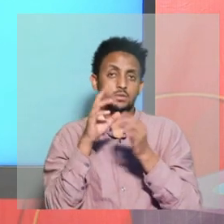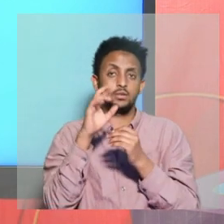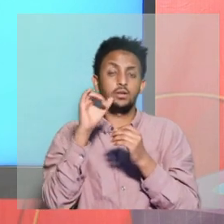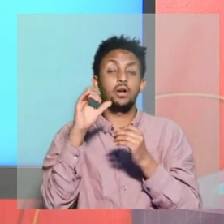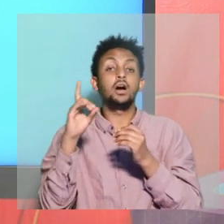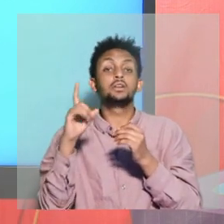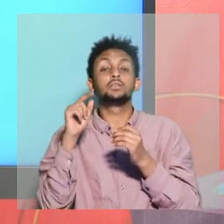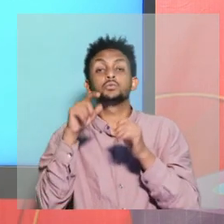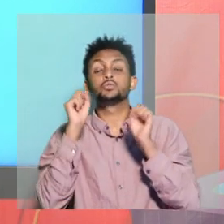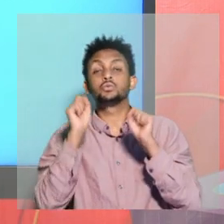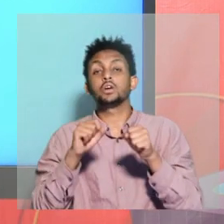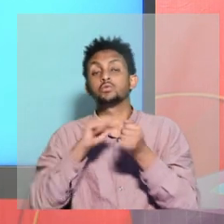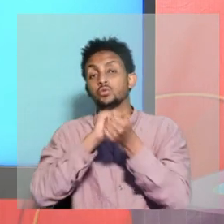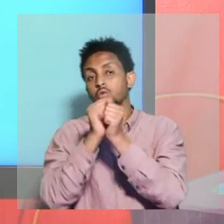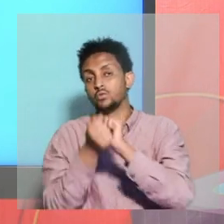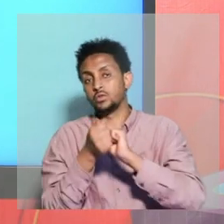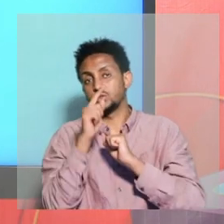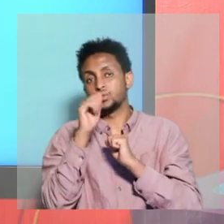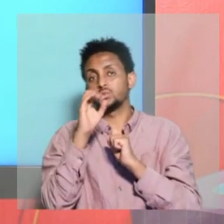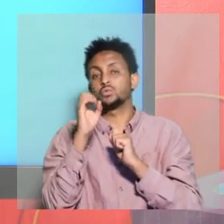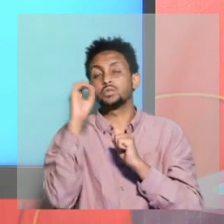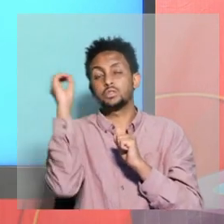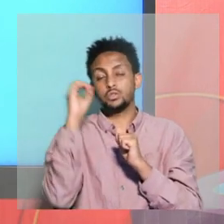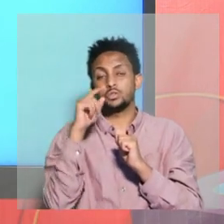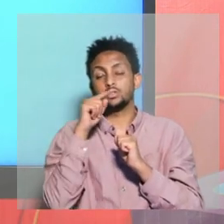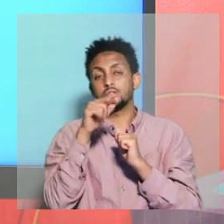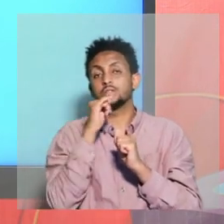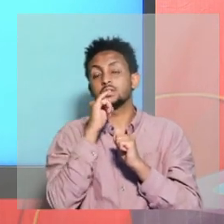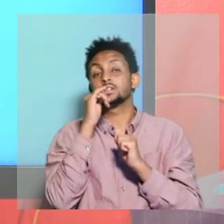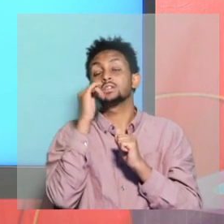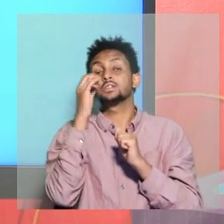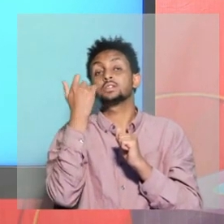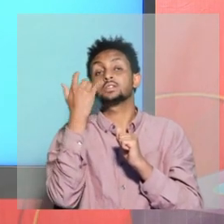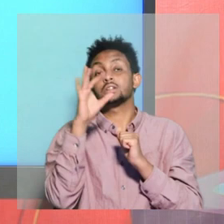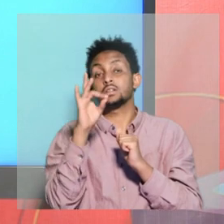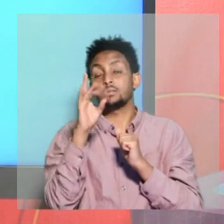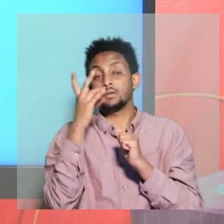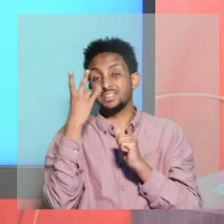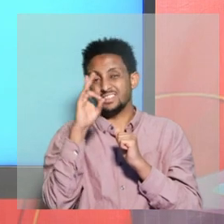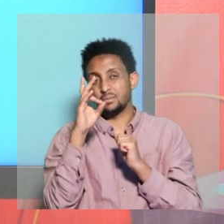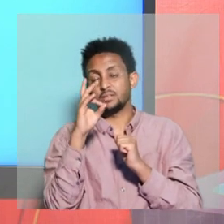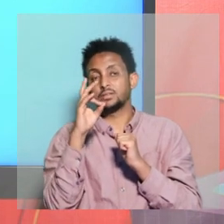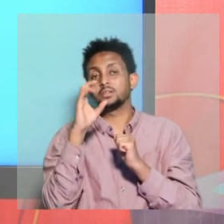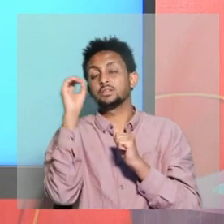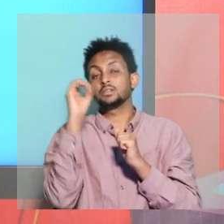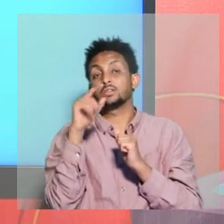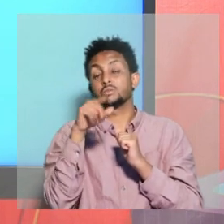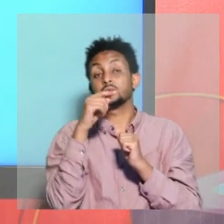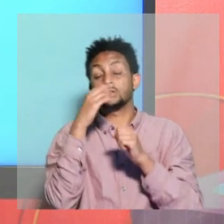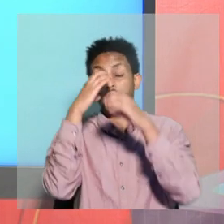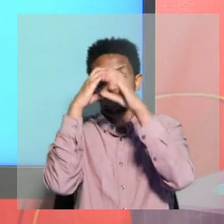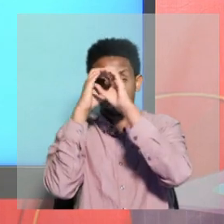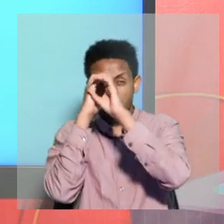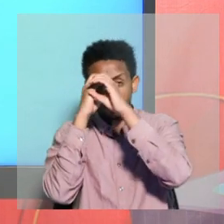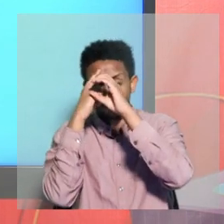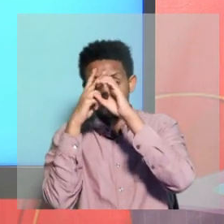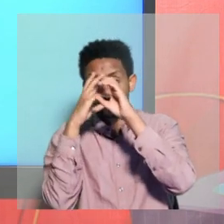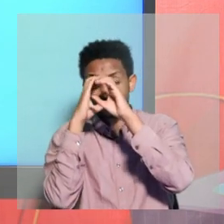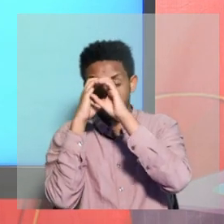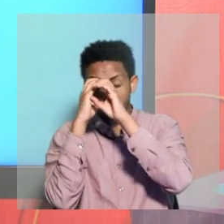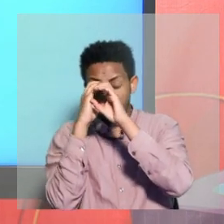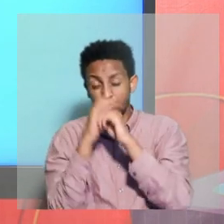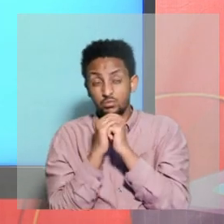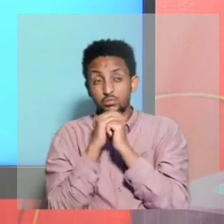radian, and you should have to convert it into degree so that it is 17 degrees. As you move your telescope or